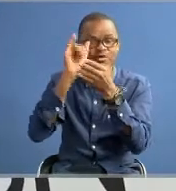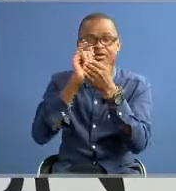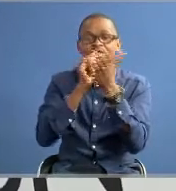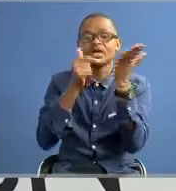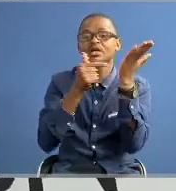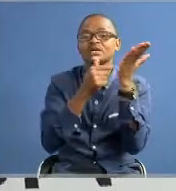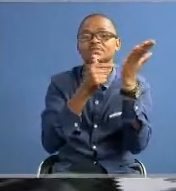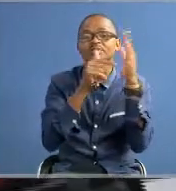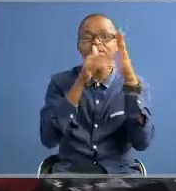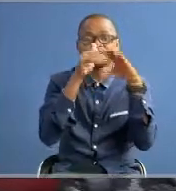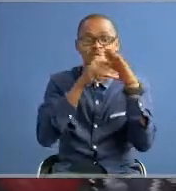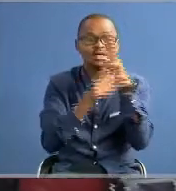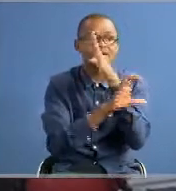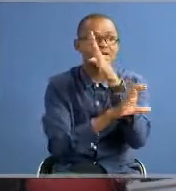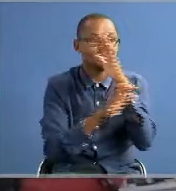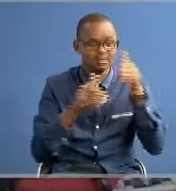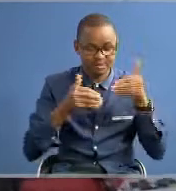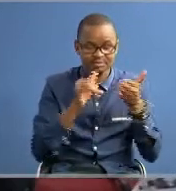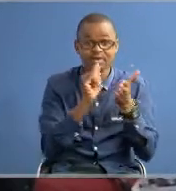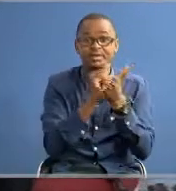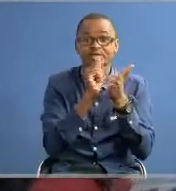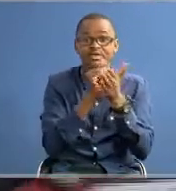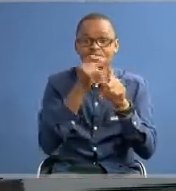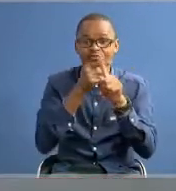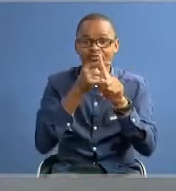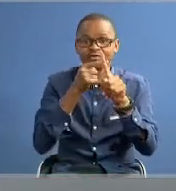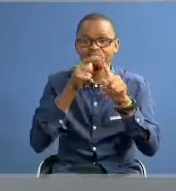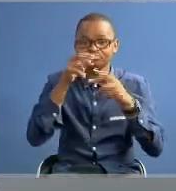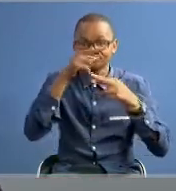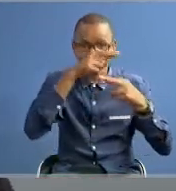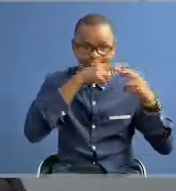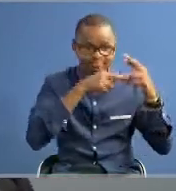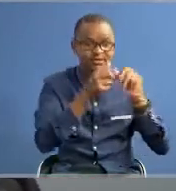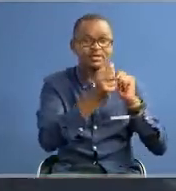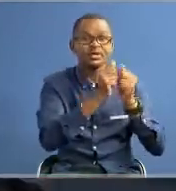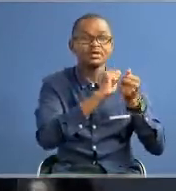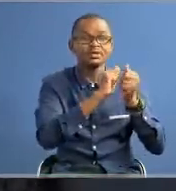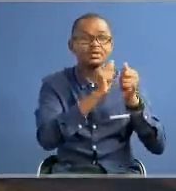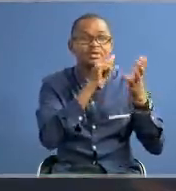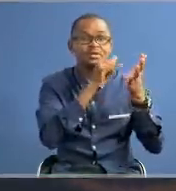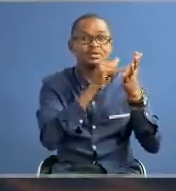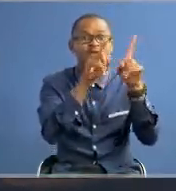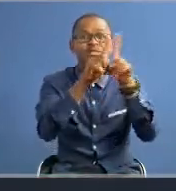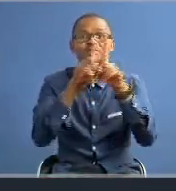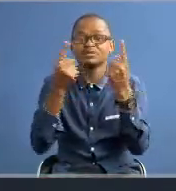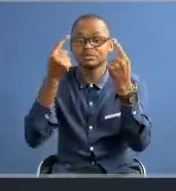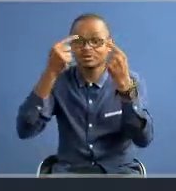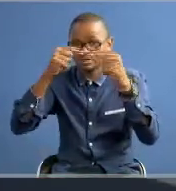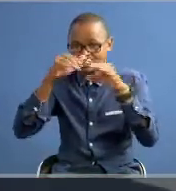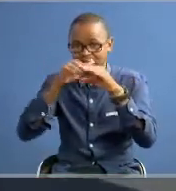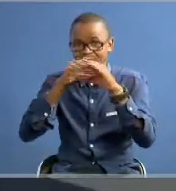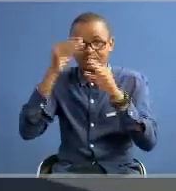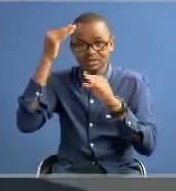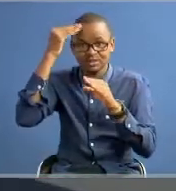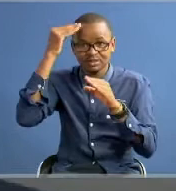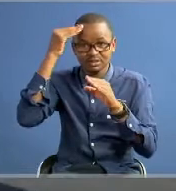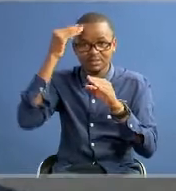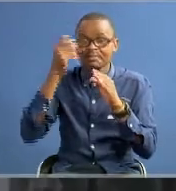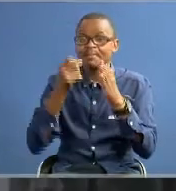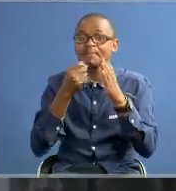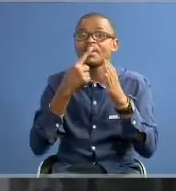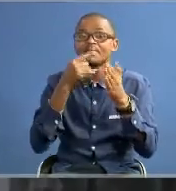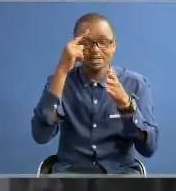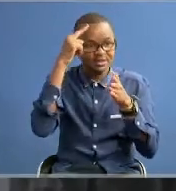of the technology in the country, given that aside from the revolutionizing of the gaming industry, it also comes in hand in education, medical